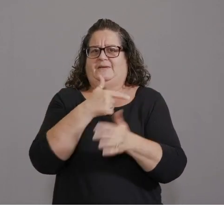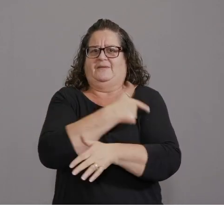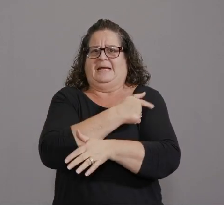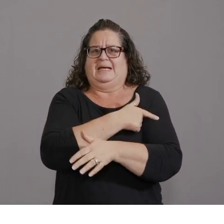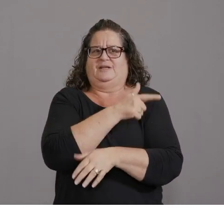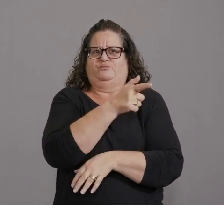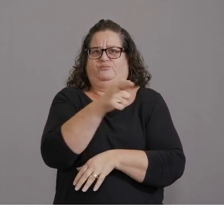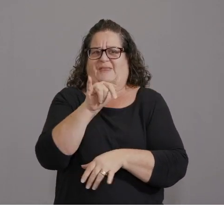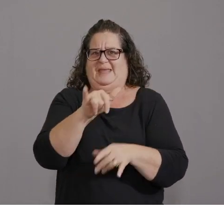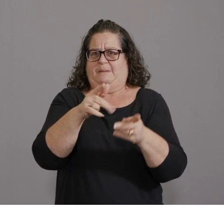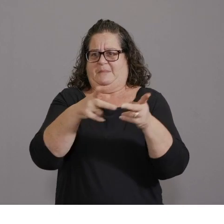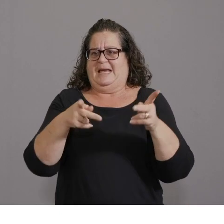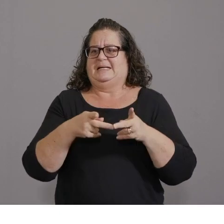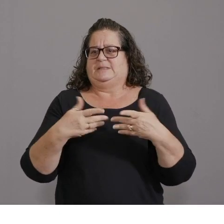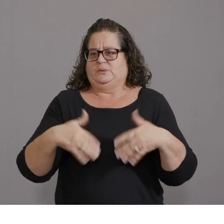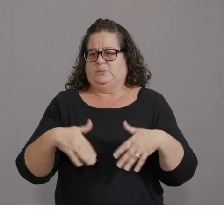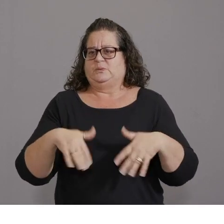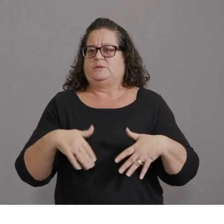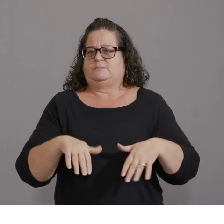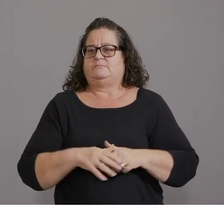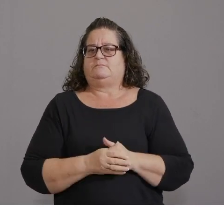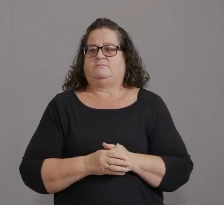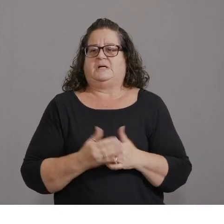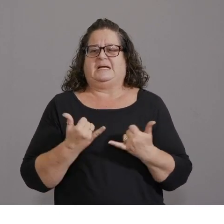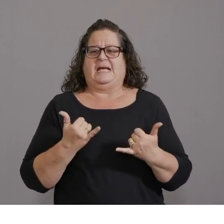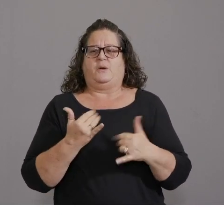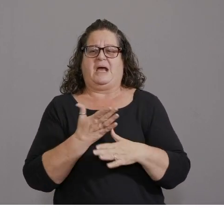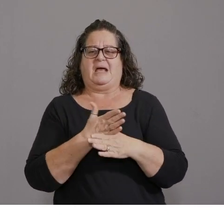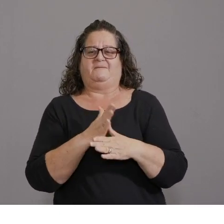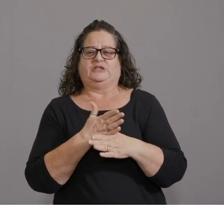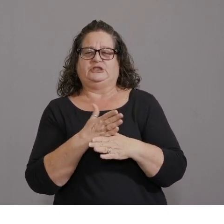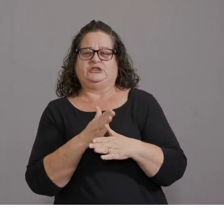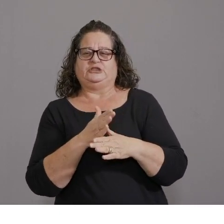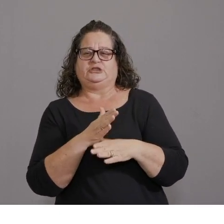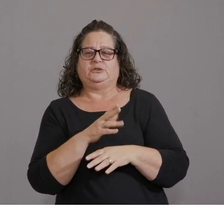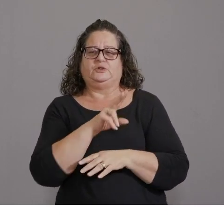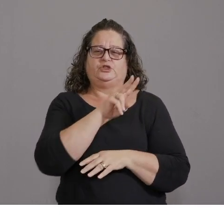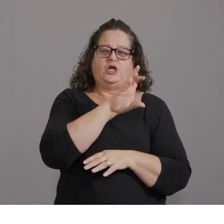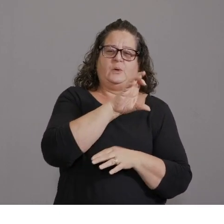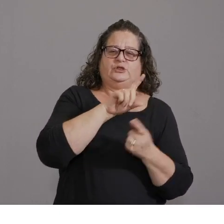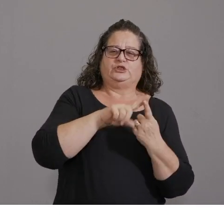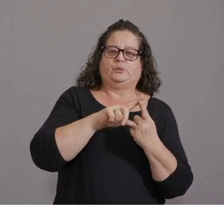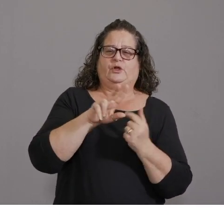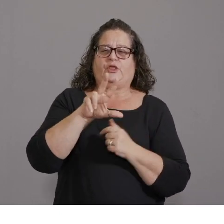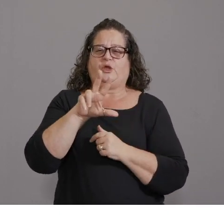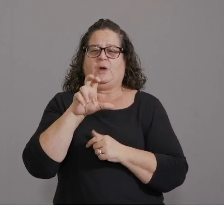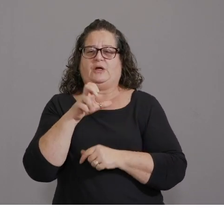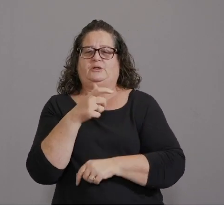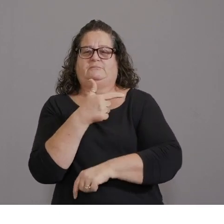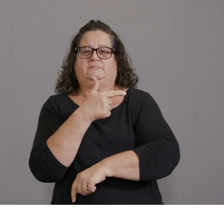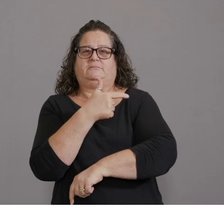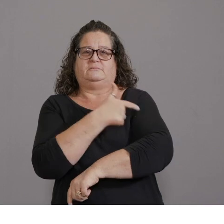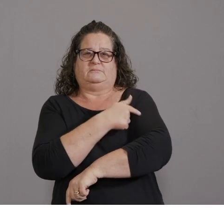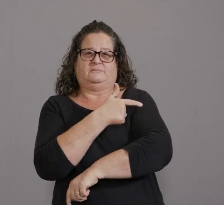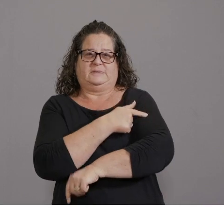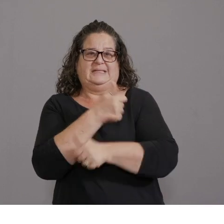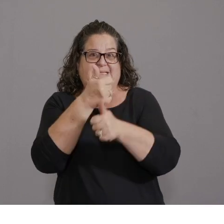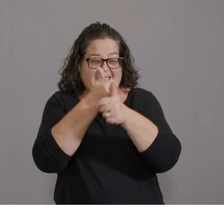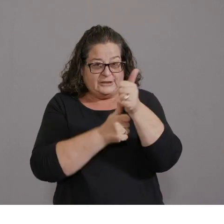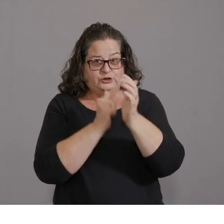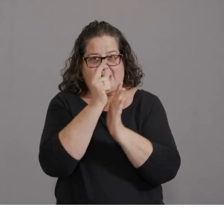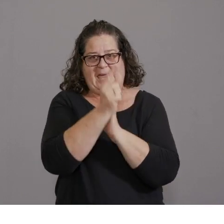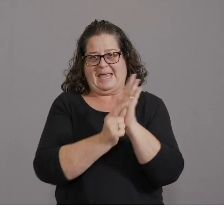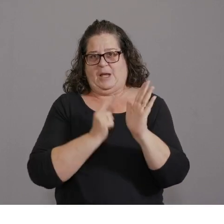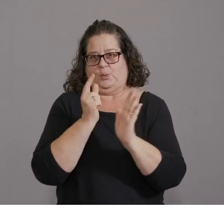are averaging between 200 and 300 vaccinations per hour. We have